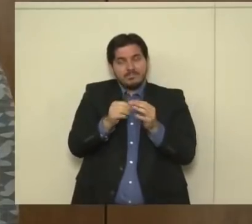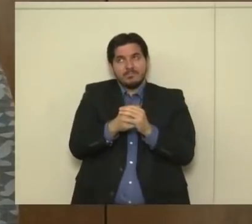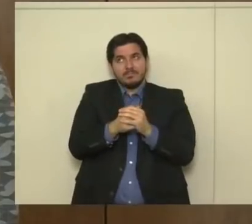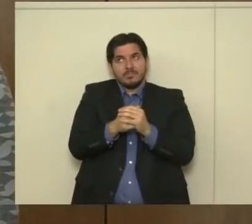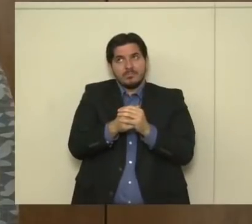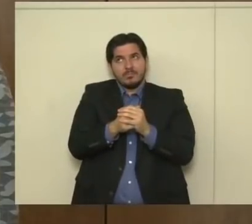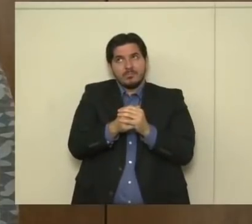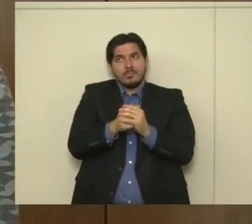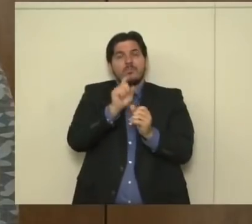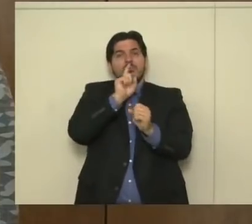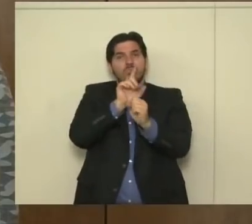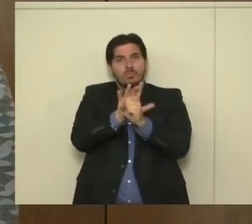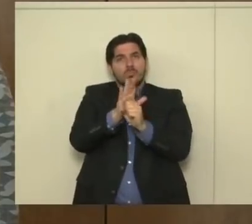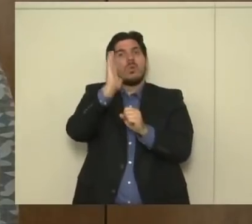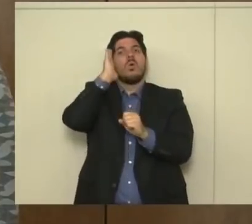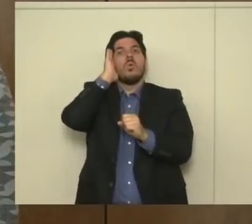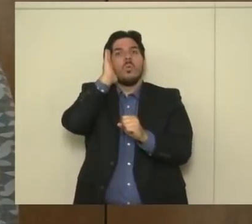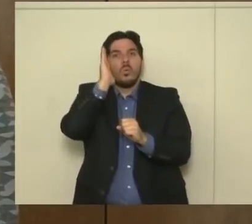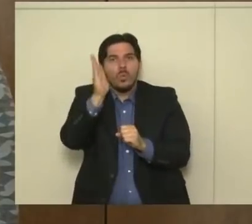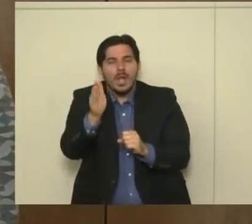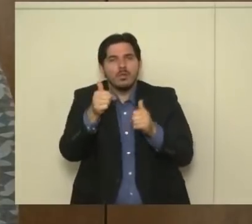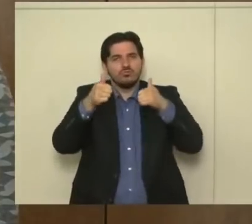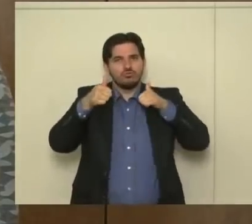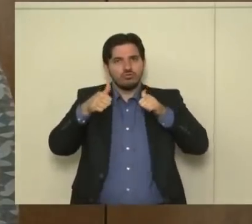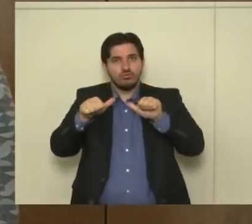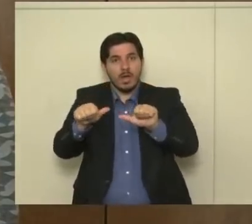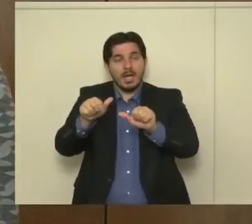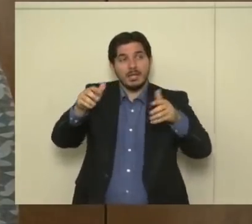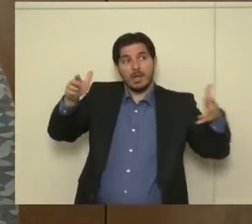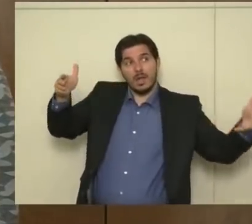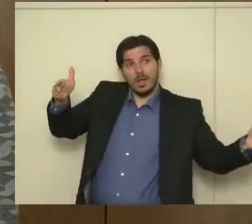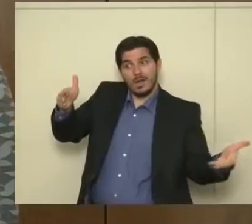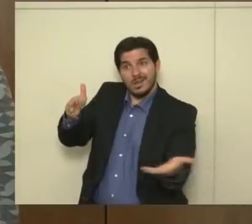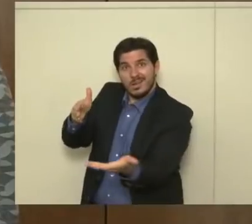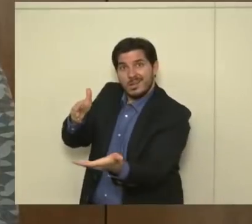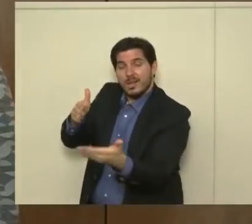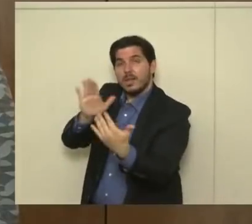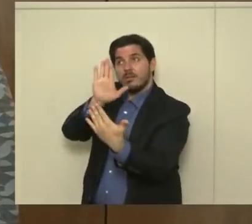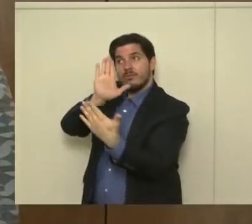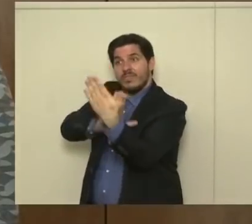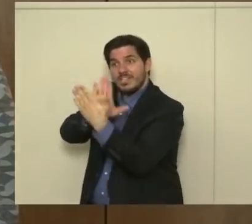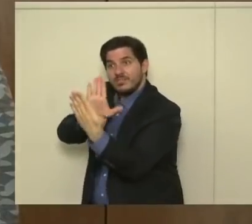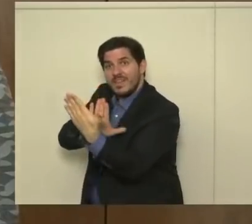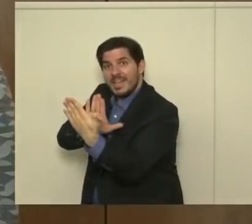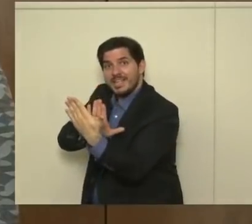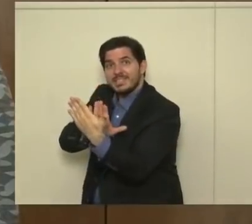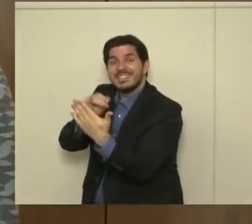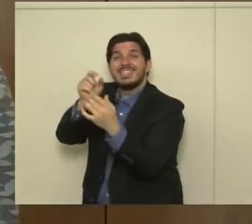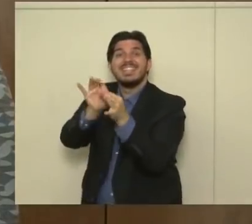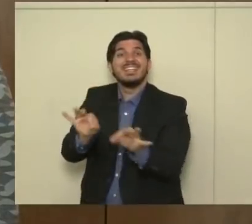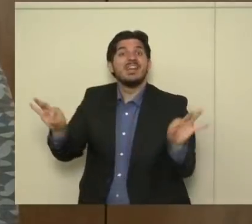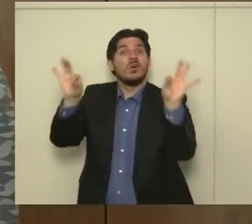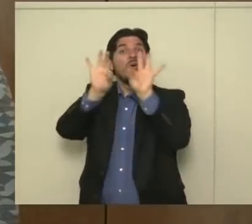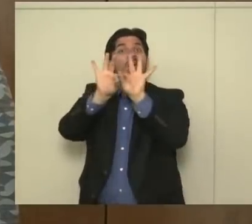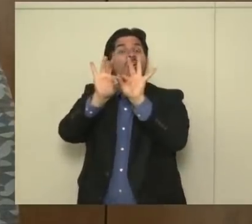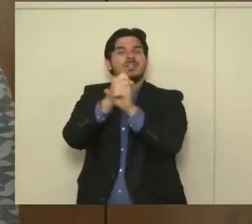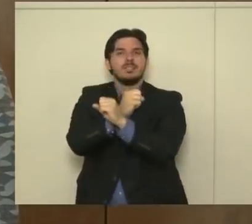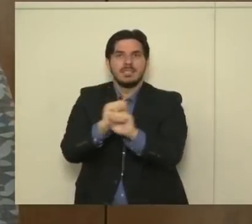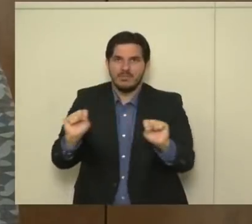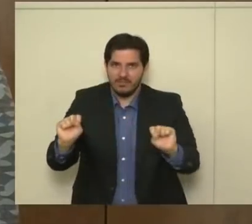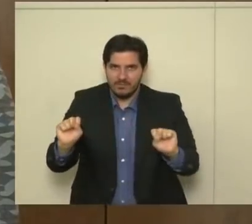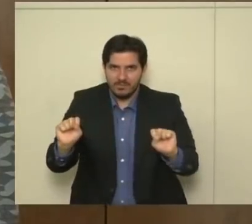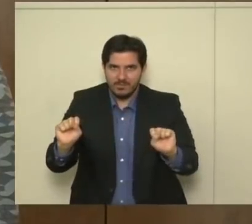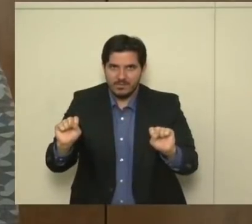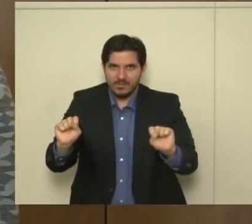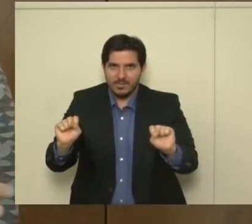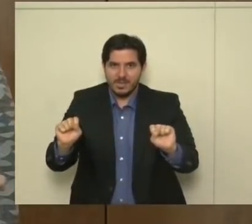and that's what we've said, we're inviting strict standards, strict protocols, strict PPE, surveillance testing standards,